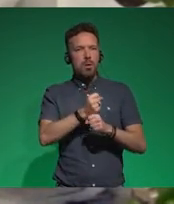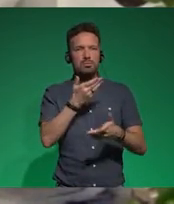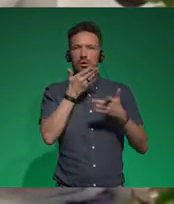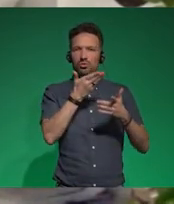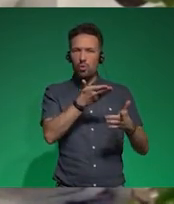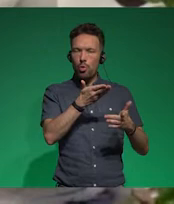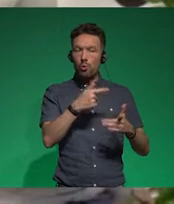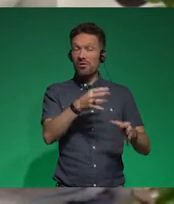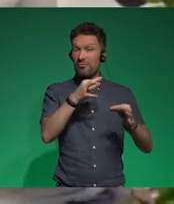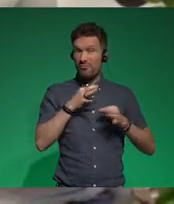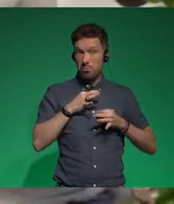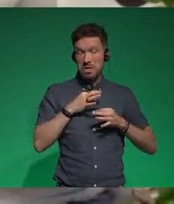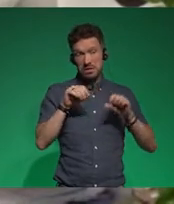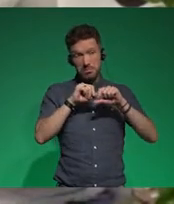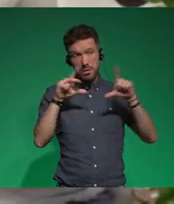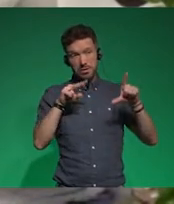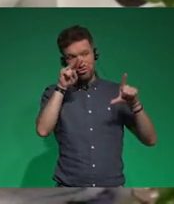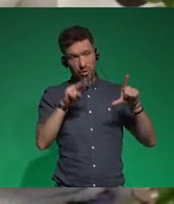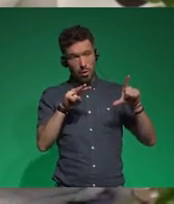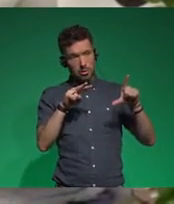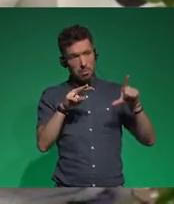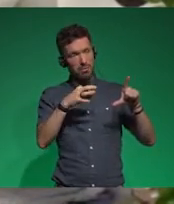kind of the local voice,